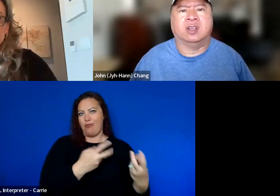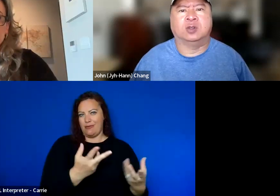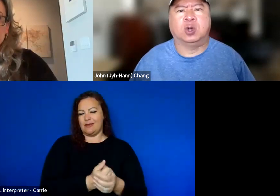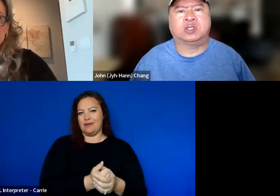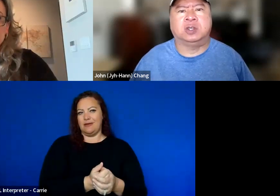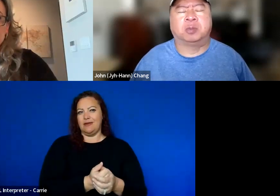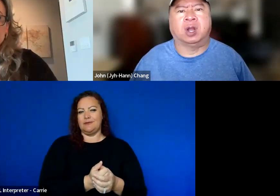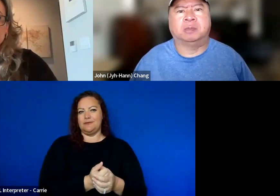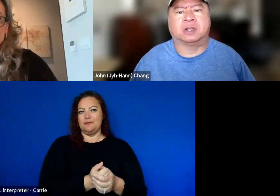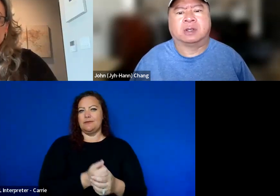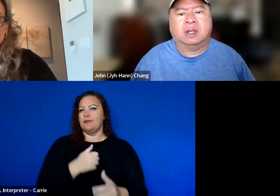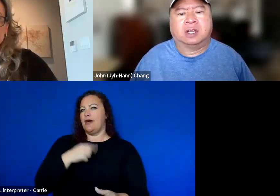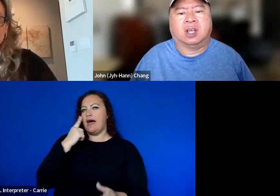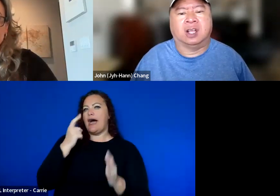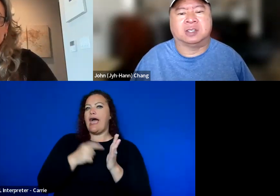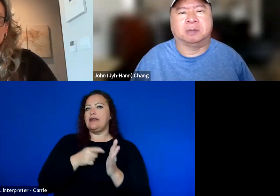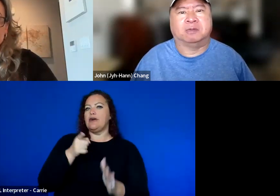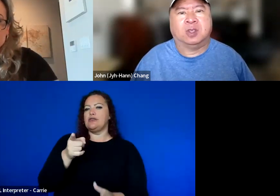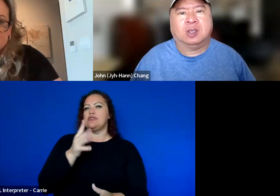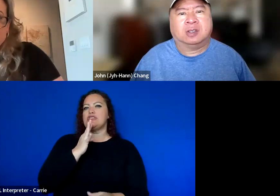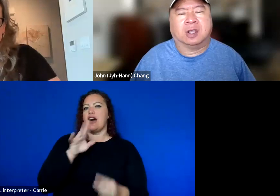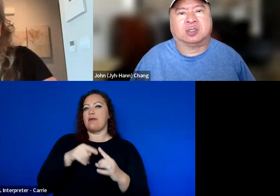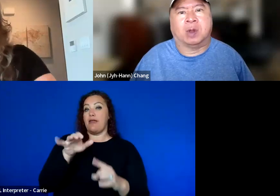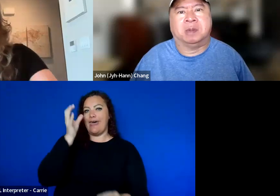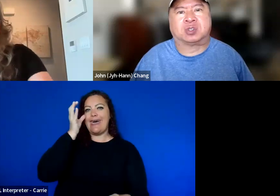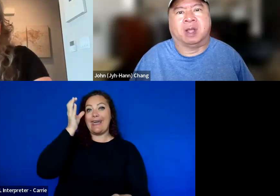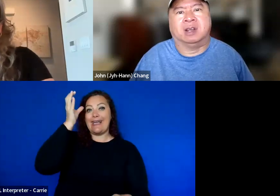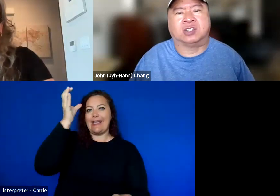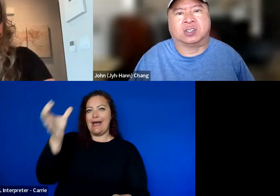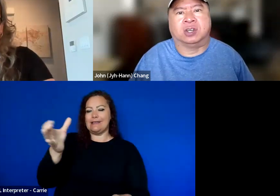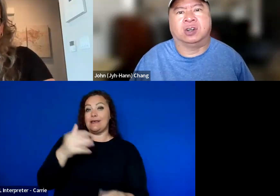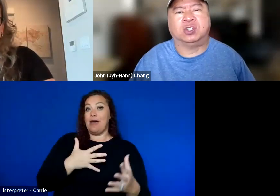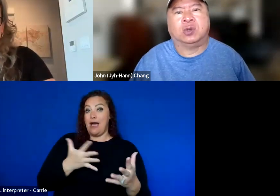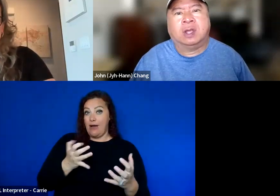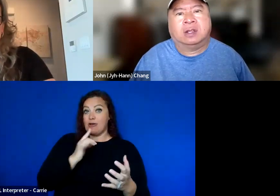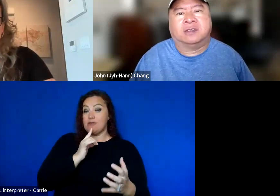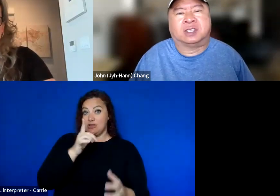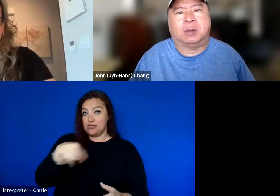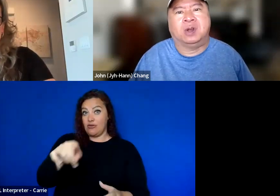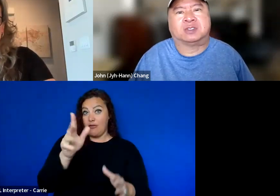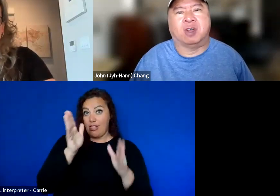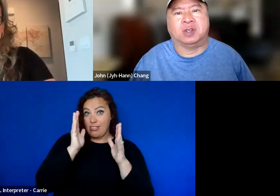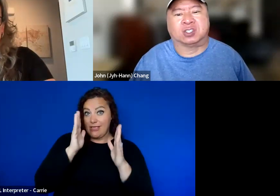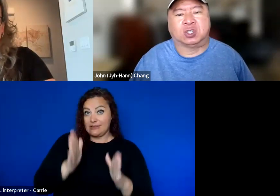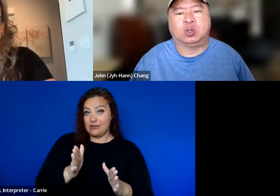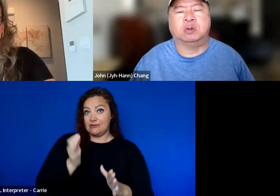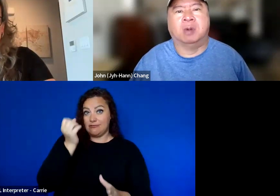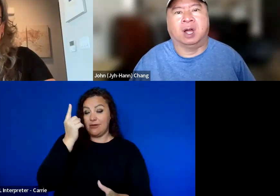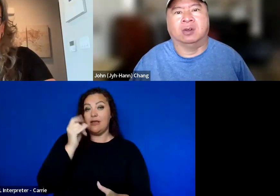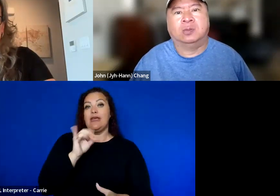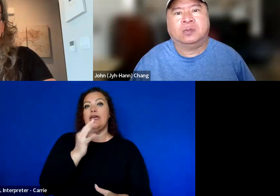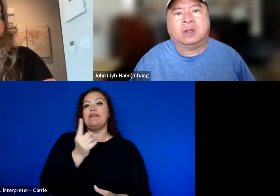I noticed that you brought up the concept of, I just want to make sure my listeners heard you. If someone is following a